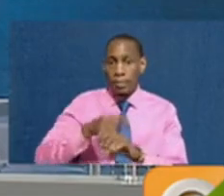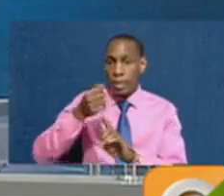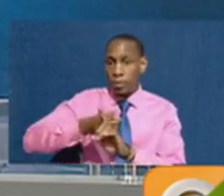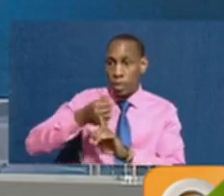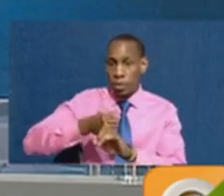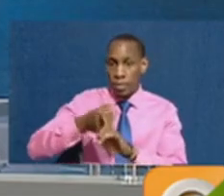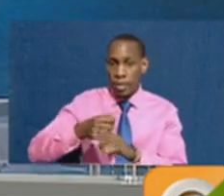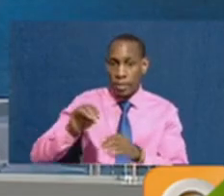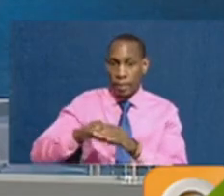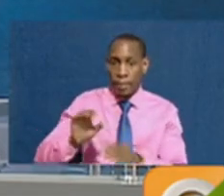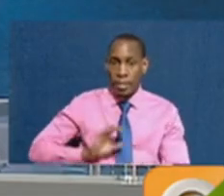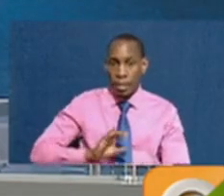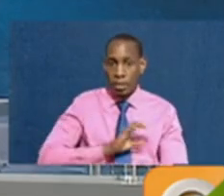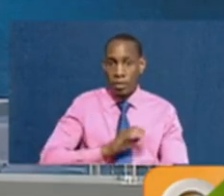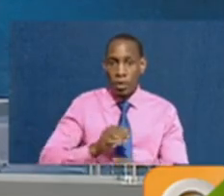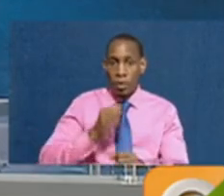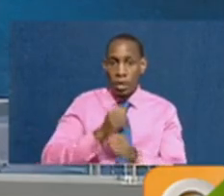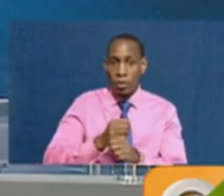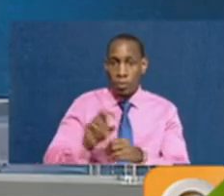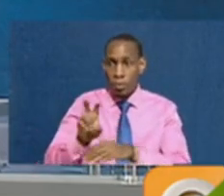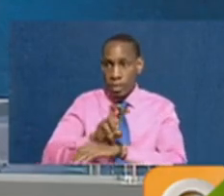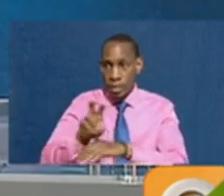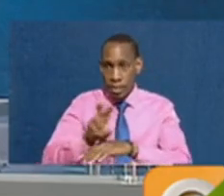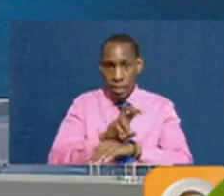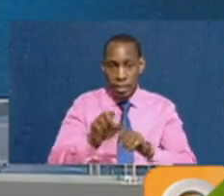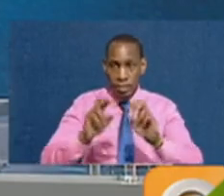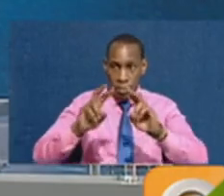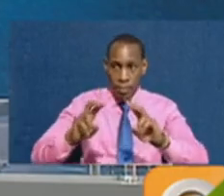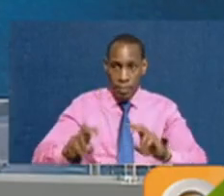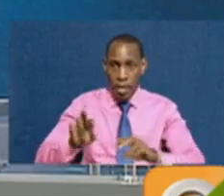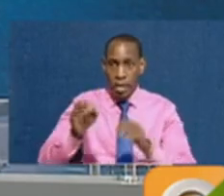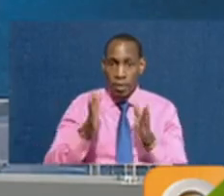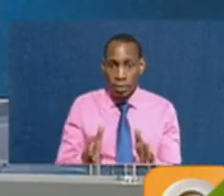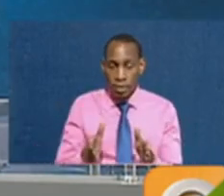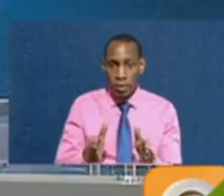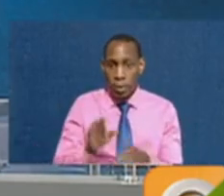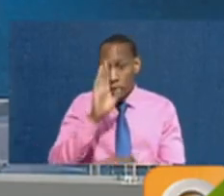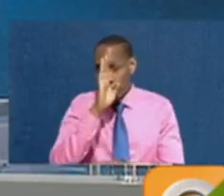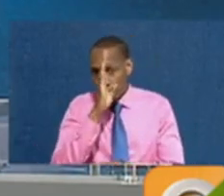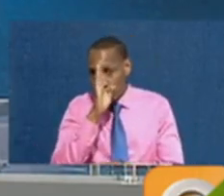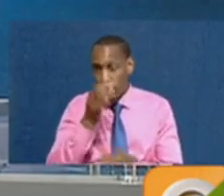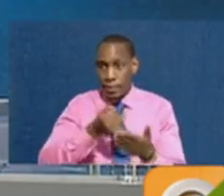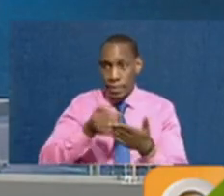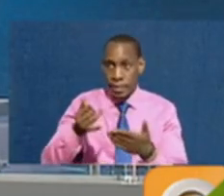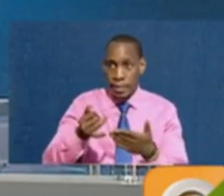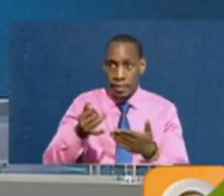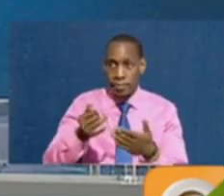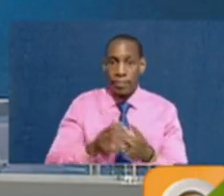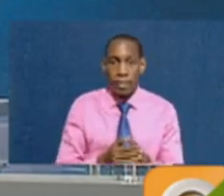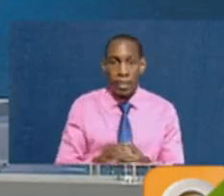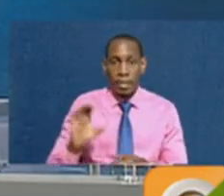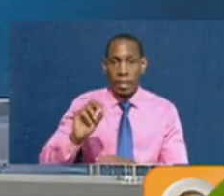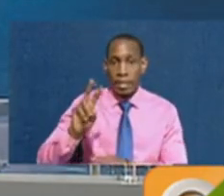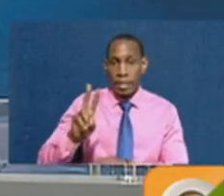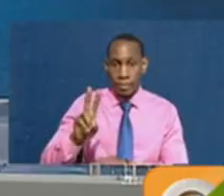for members of the committee to exercise oversight and to scrutinize nominees with questionable integrity.